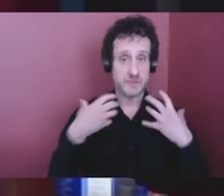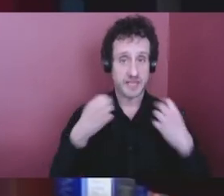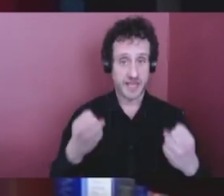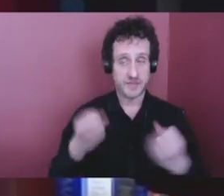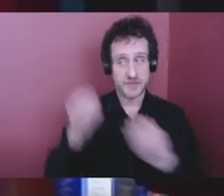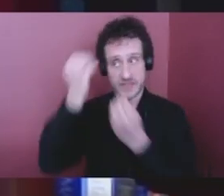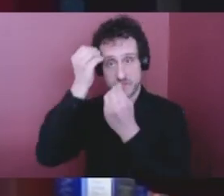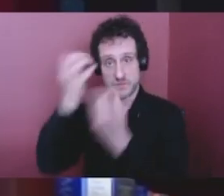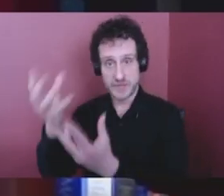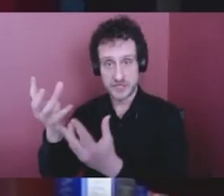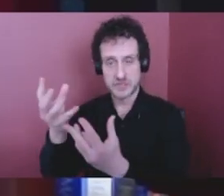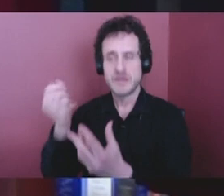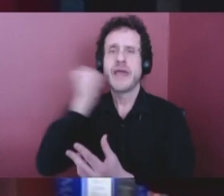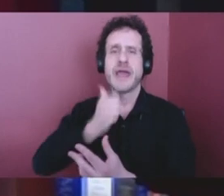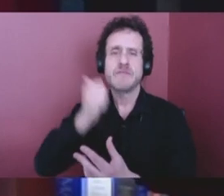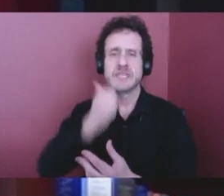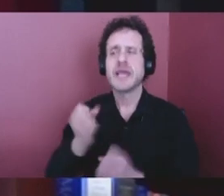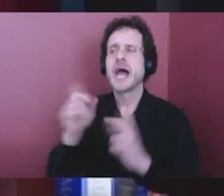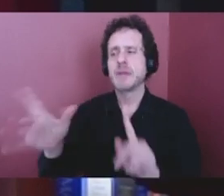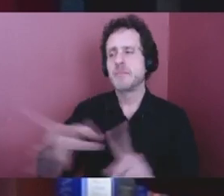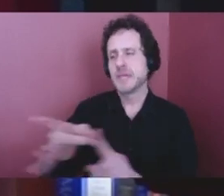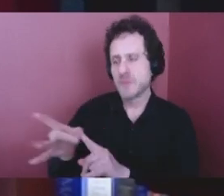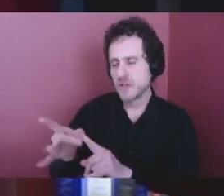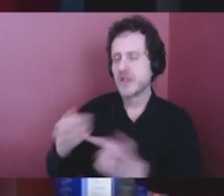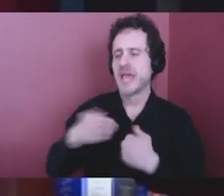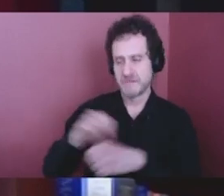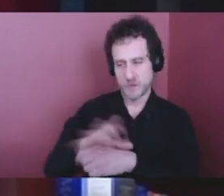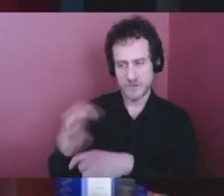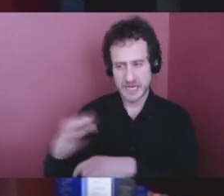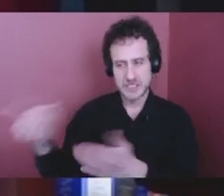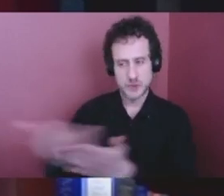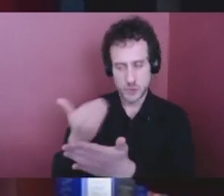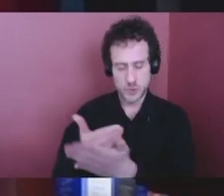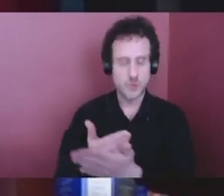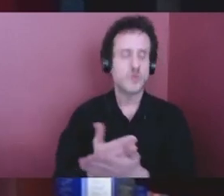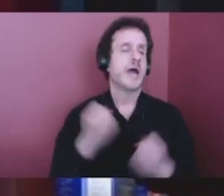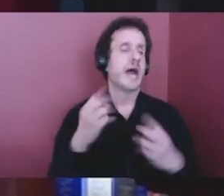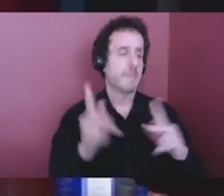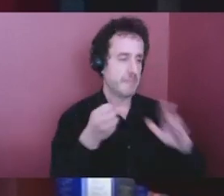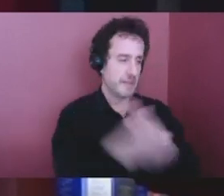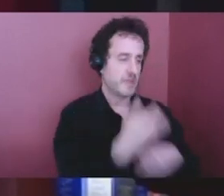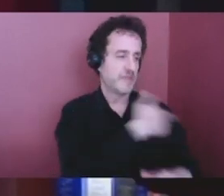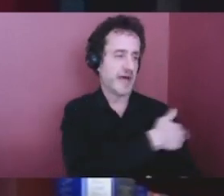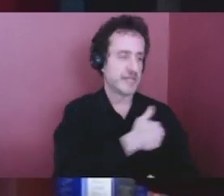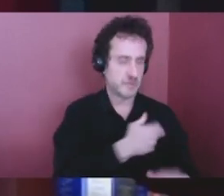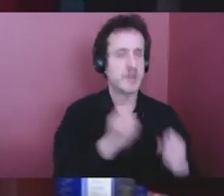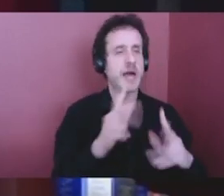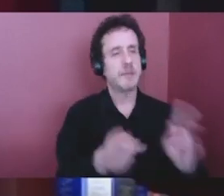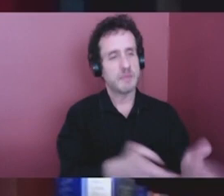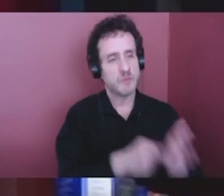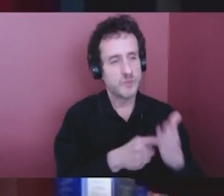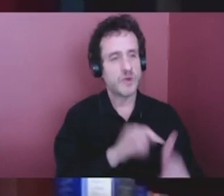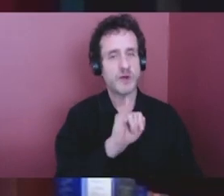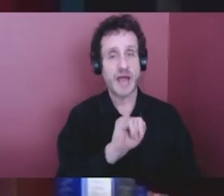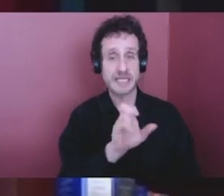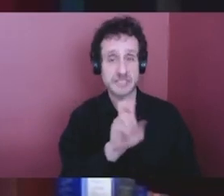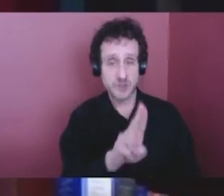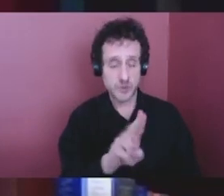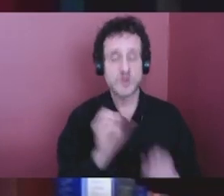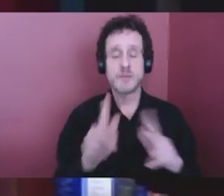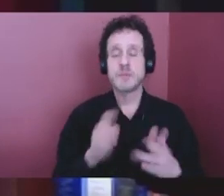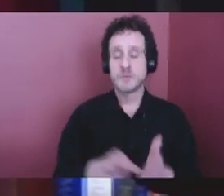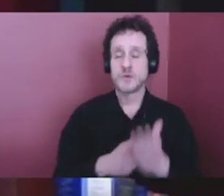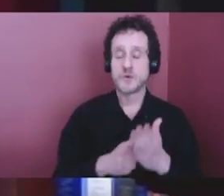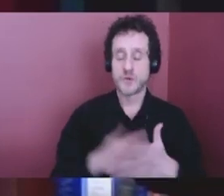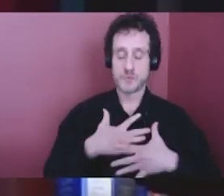COVID-19 cases, deaths, hospitalizations, ventilator and ICU usage, all of which is provided